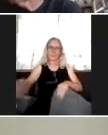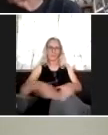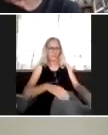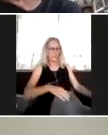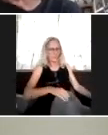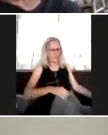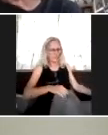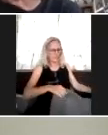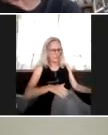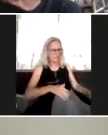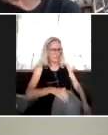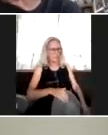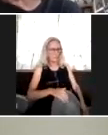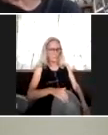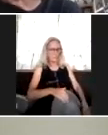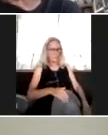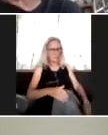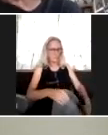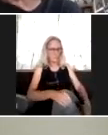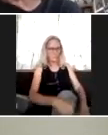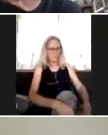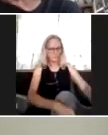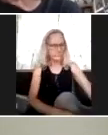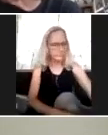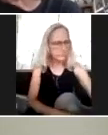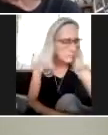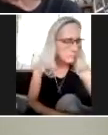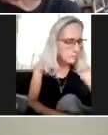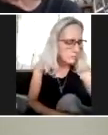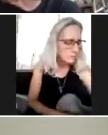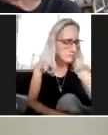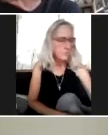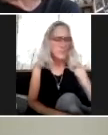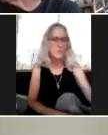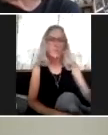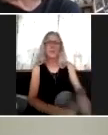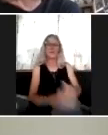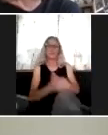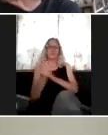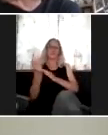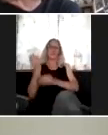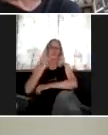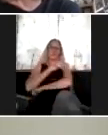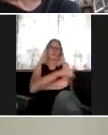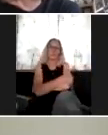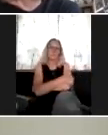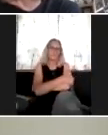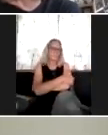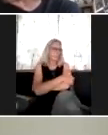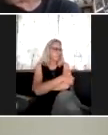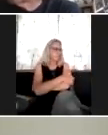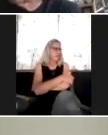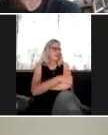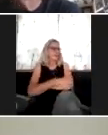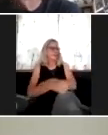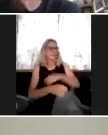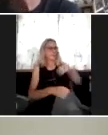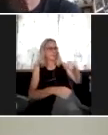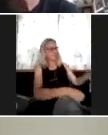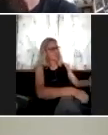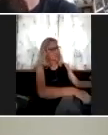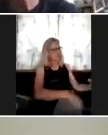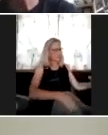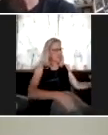female. Female doesn't need to act like a male. They are different. They have different roles. And God created